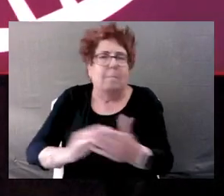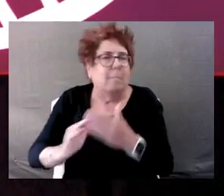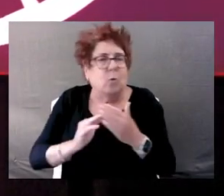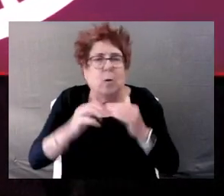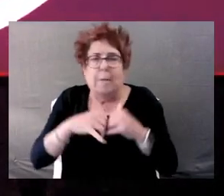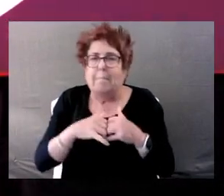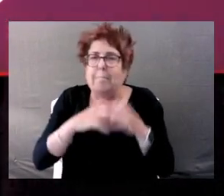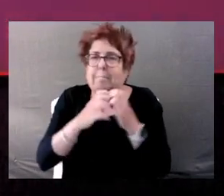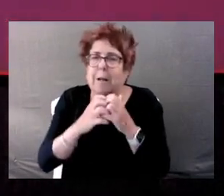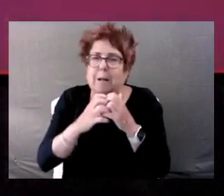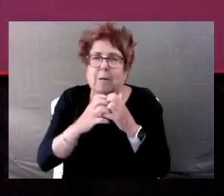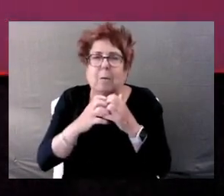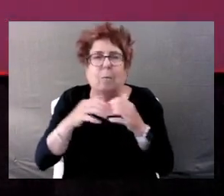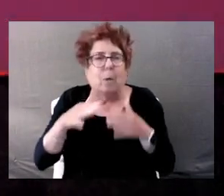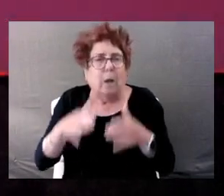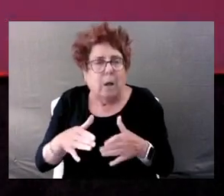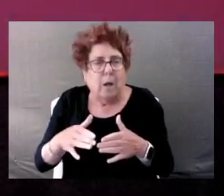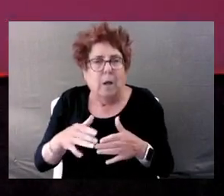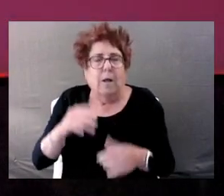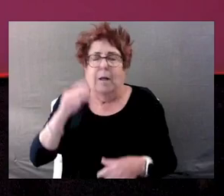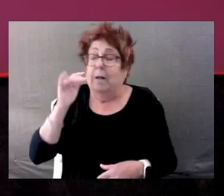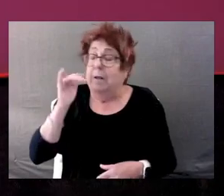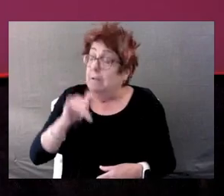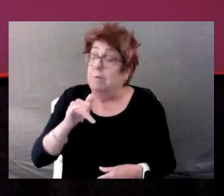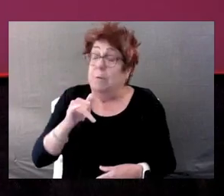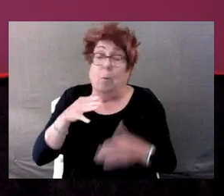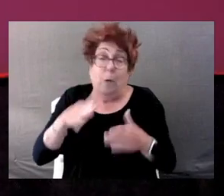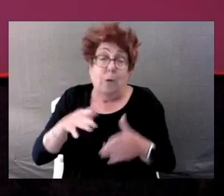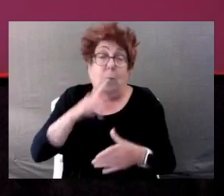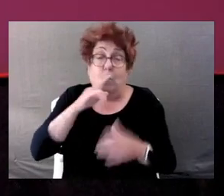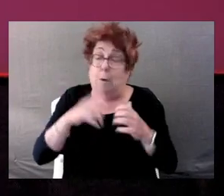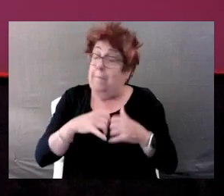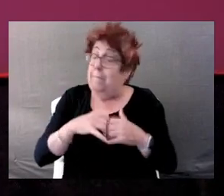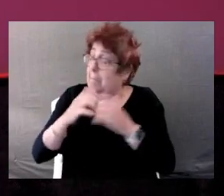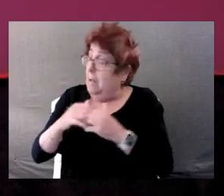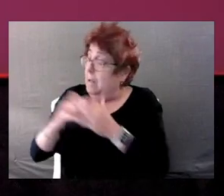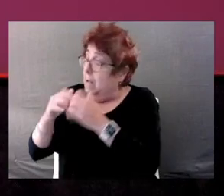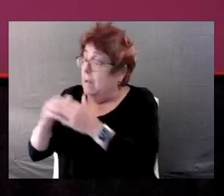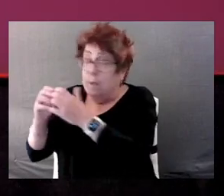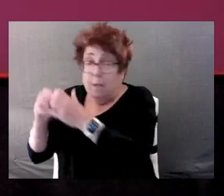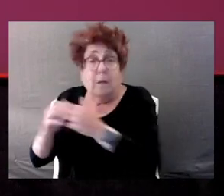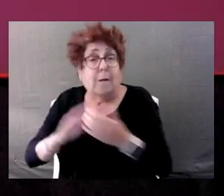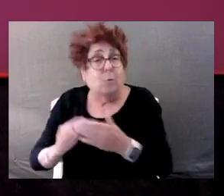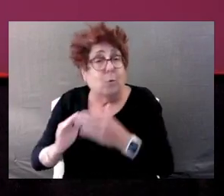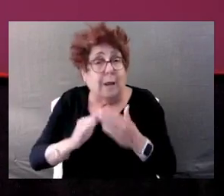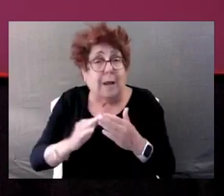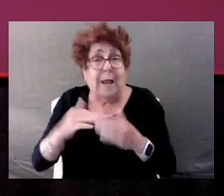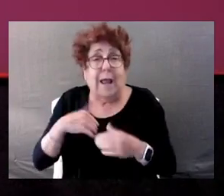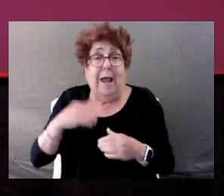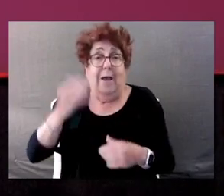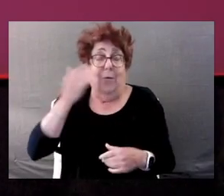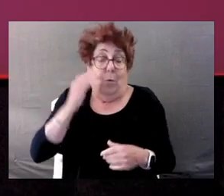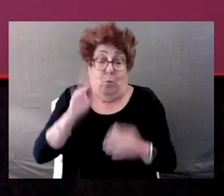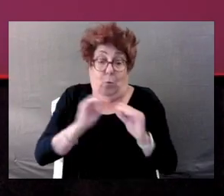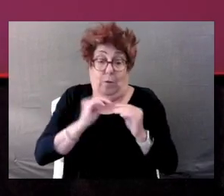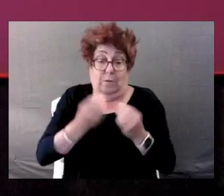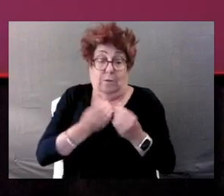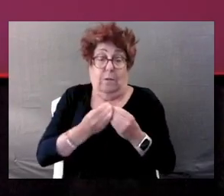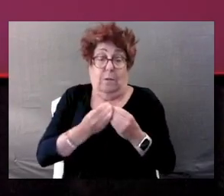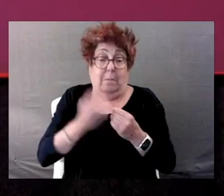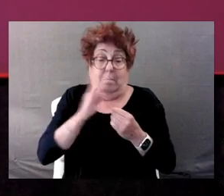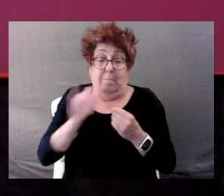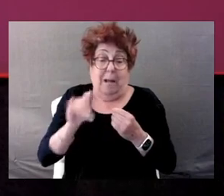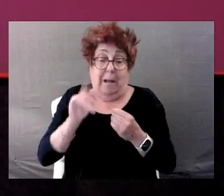for us to really be able to build community. In your organization, I can tell your organization by the